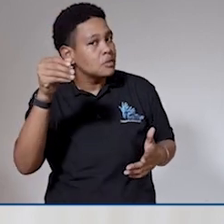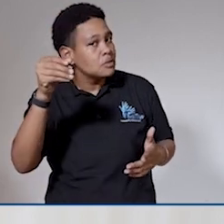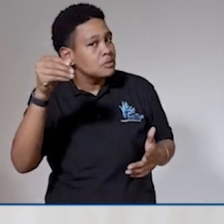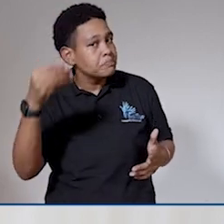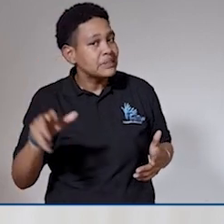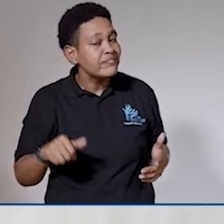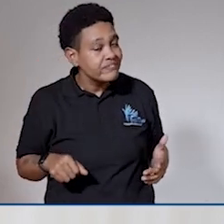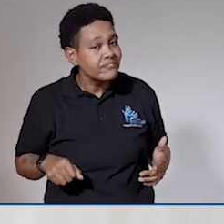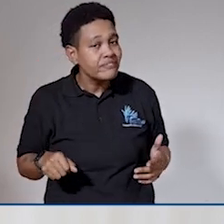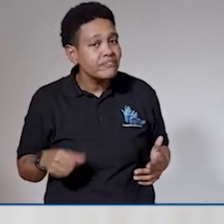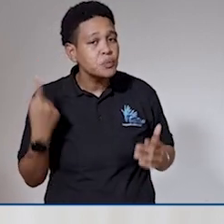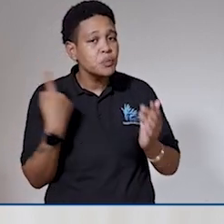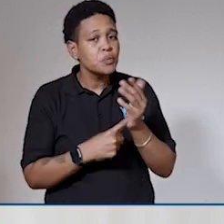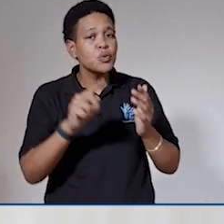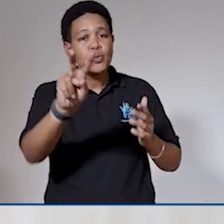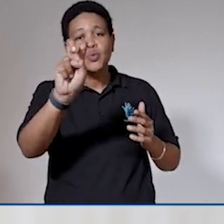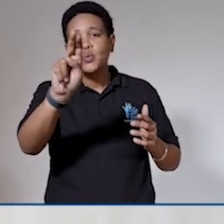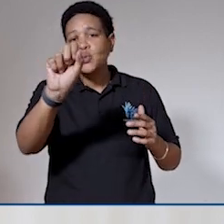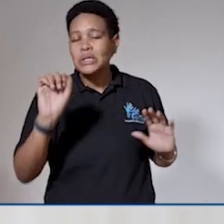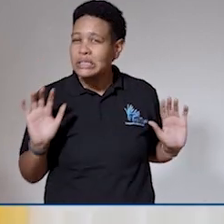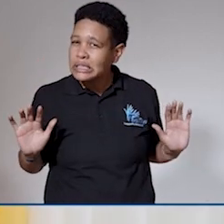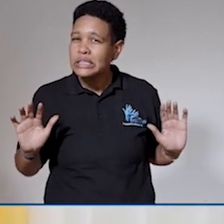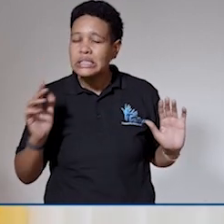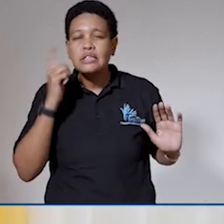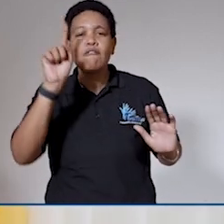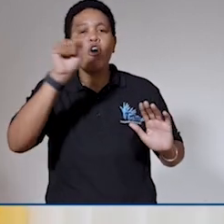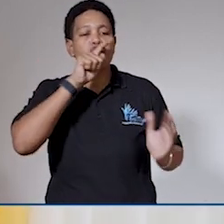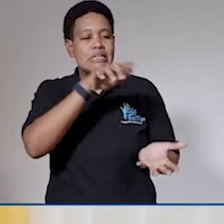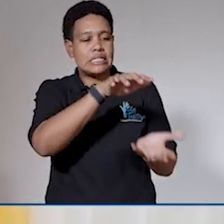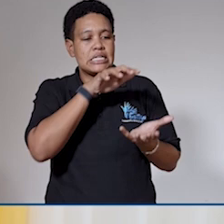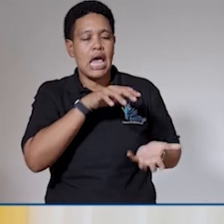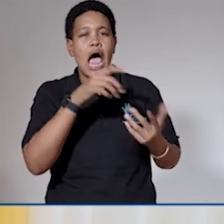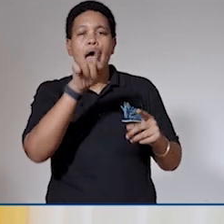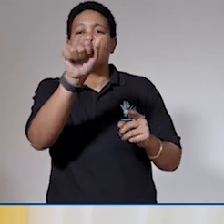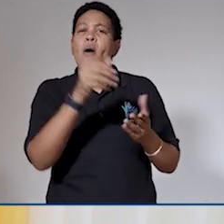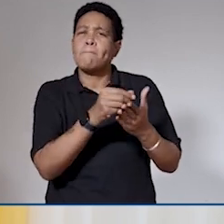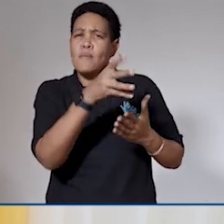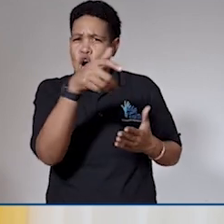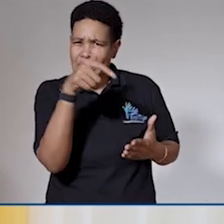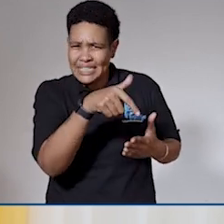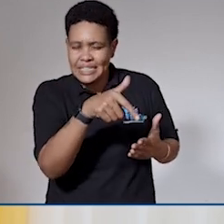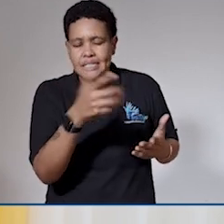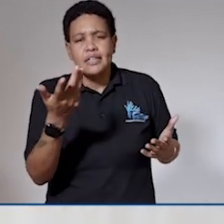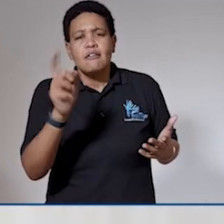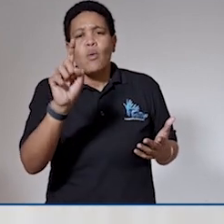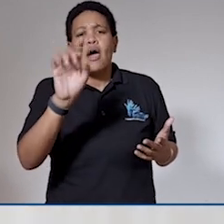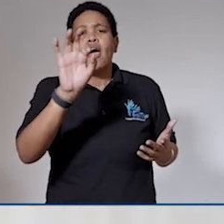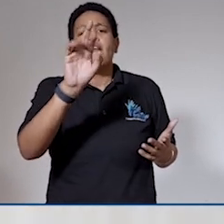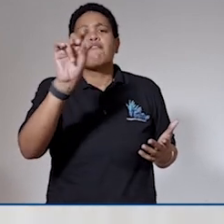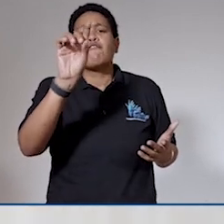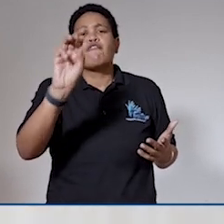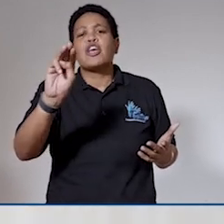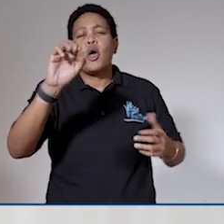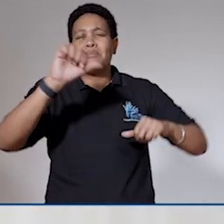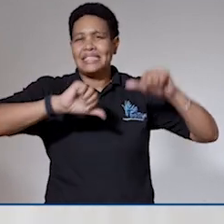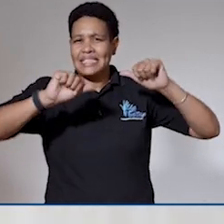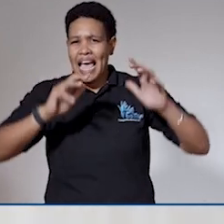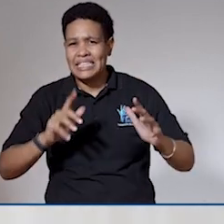about $1,200 for the package. You can purchase it from Freedom Scientific. Also, for